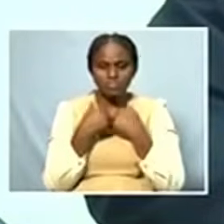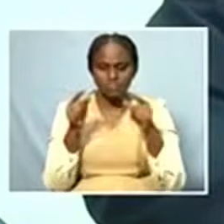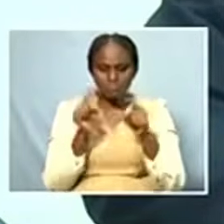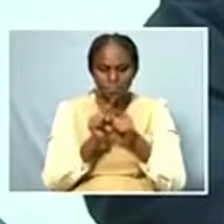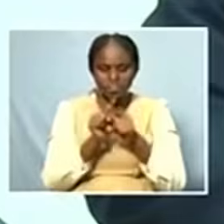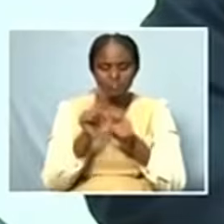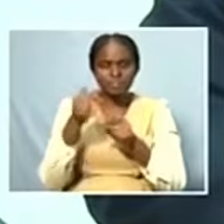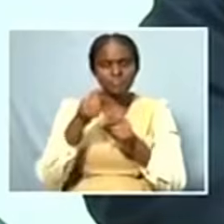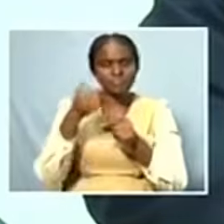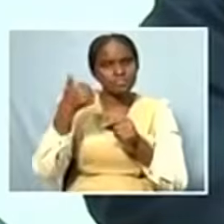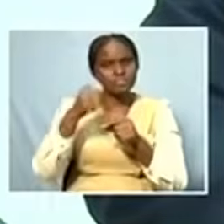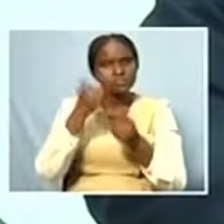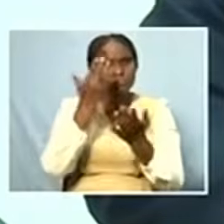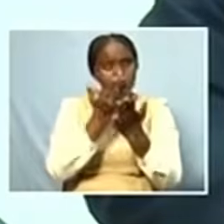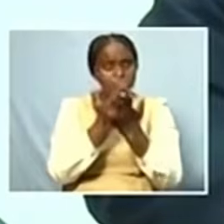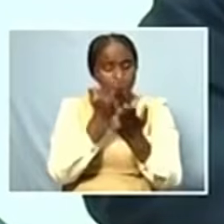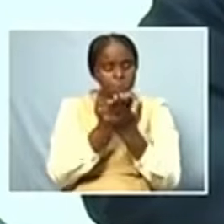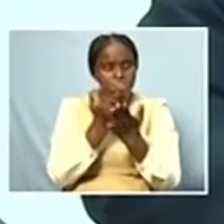the tender that was